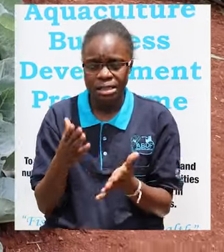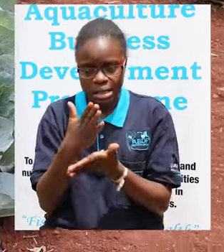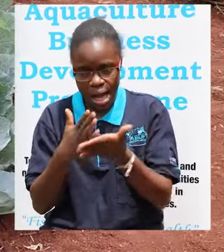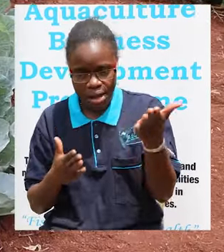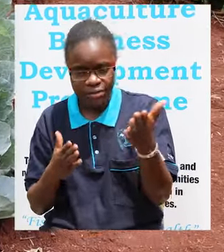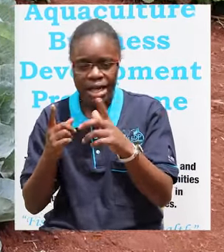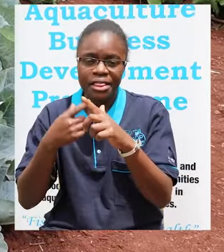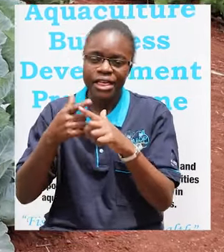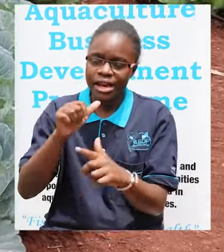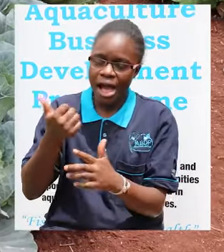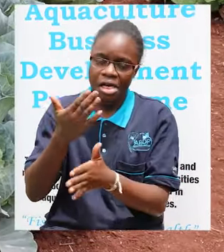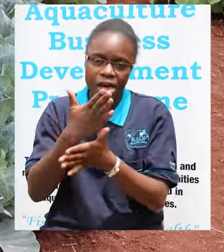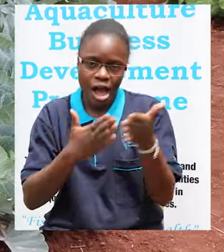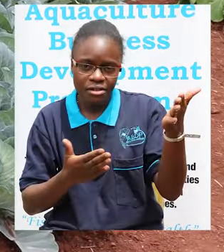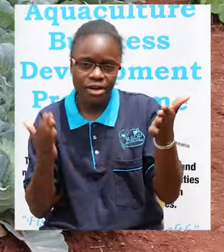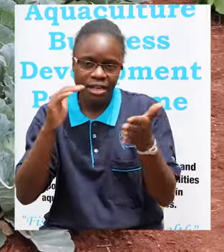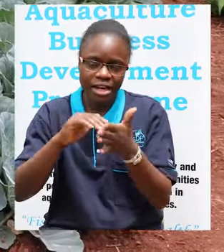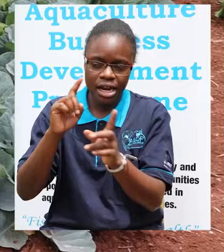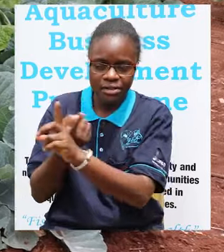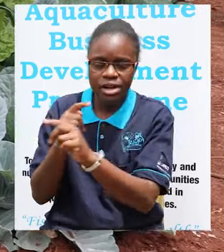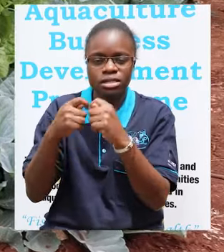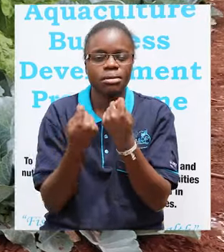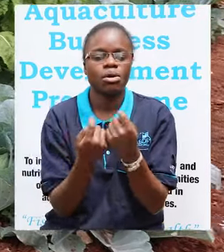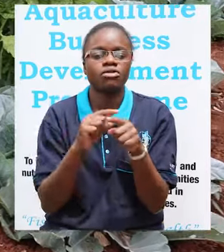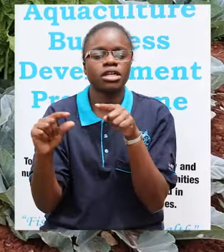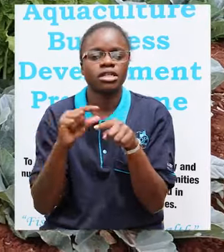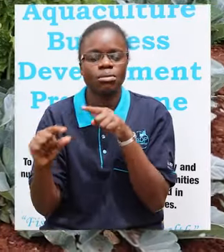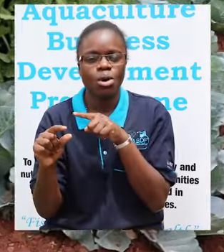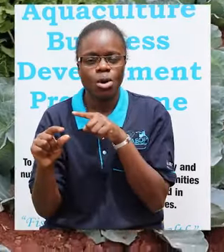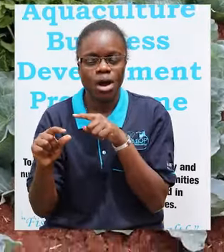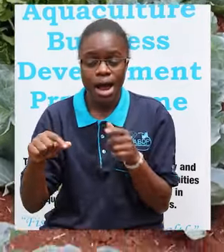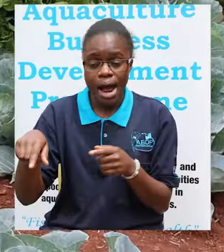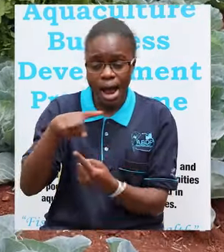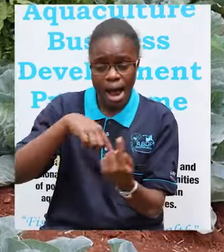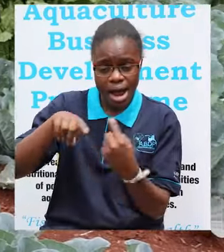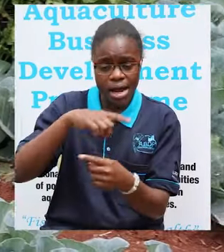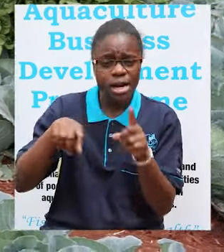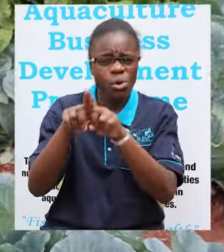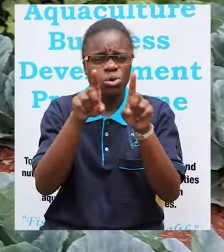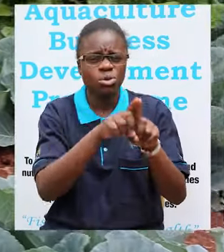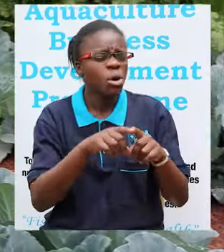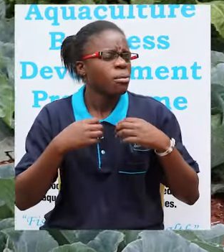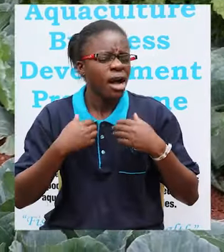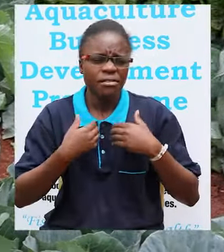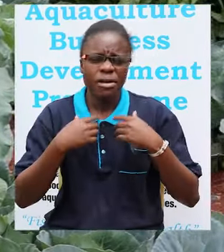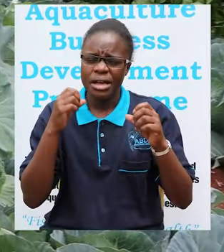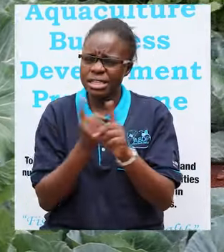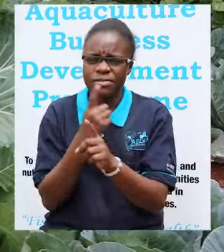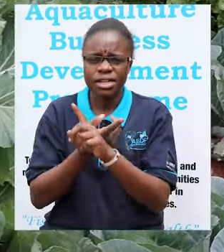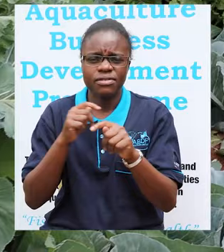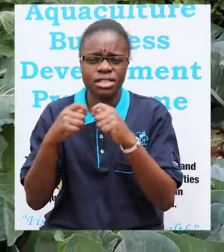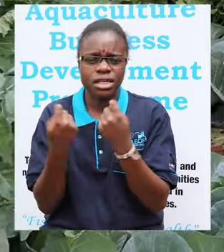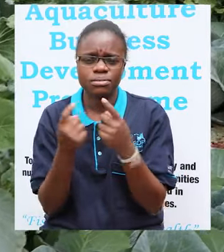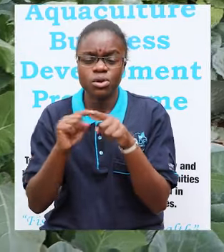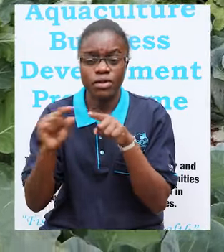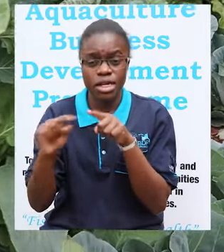material, and then the other half you plant a variety, and then around the multi-story you can plant another variety, and then on top of the